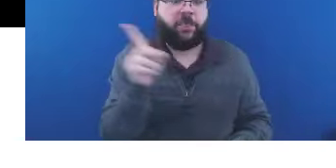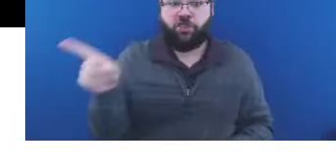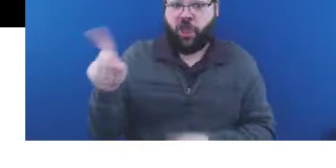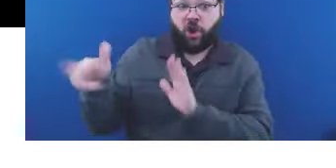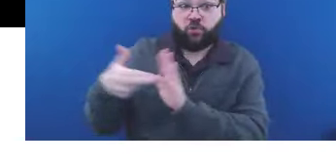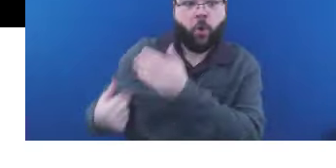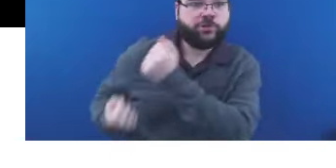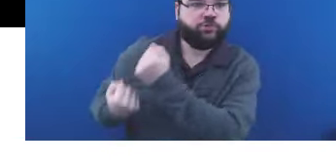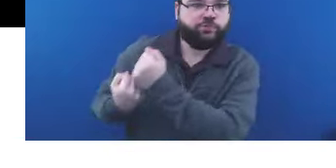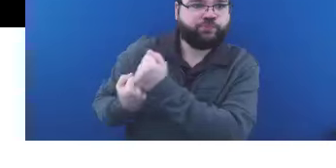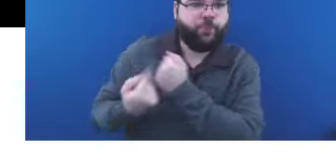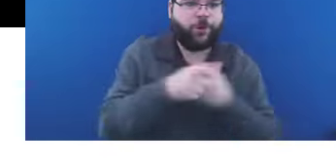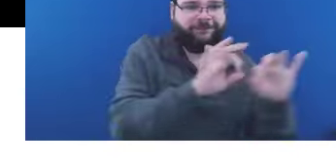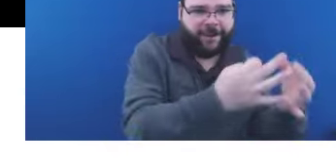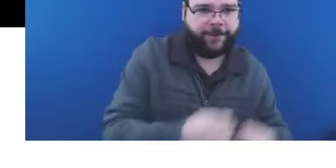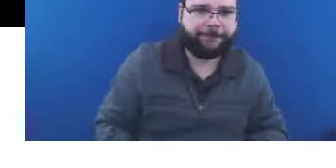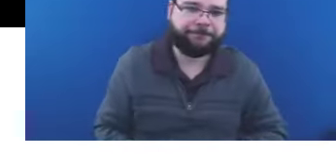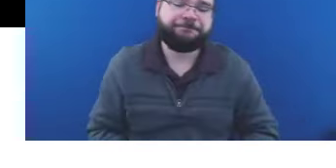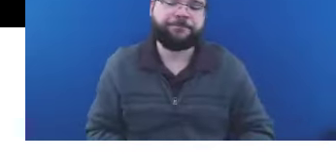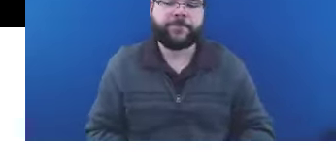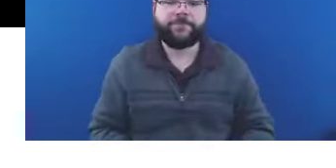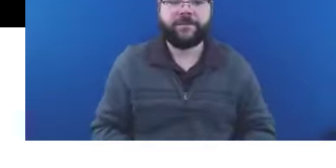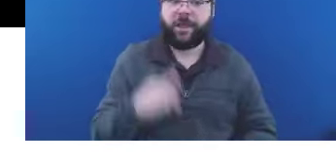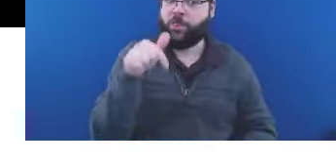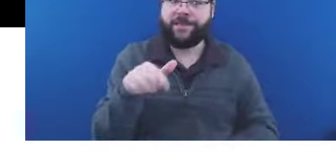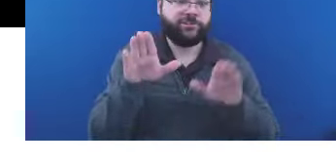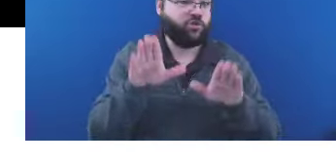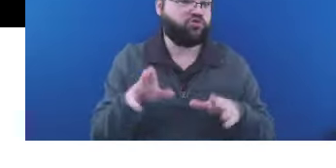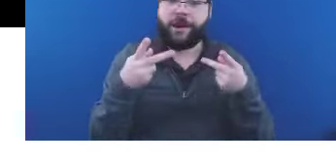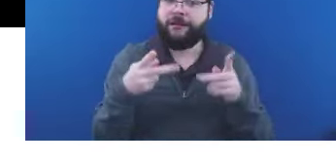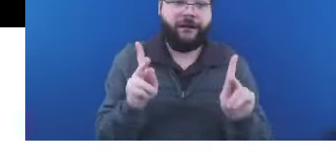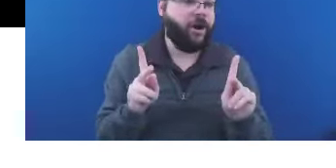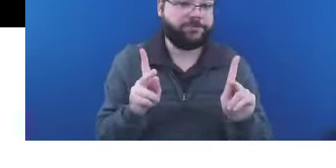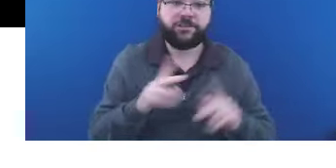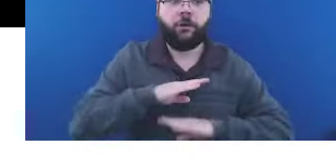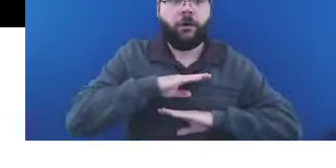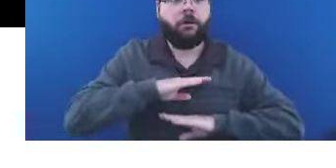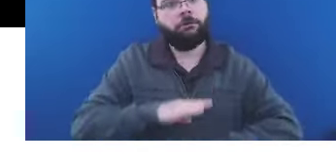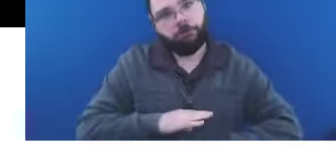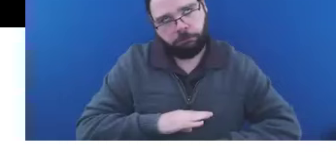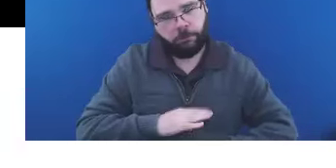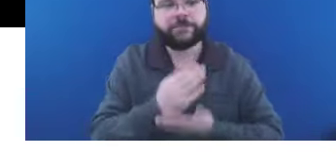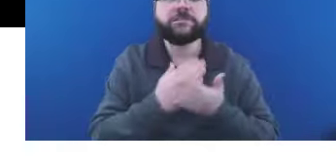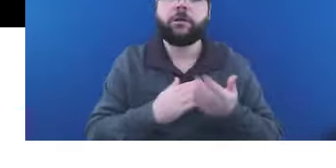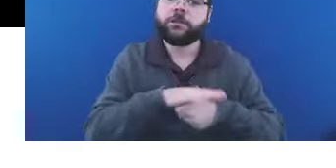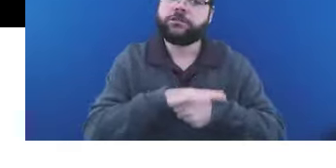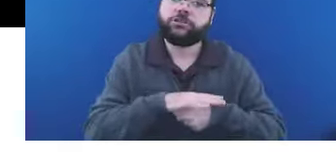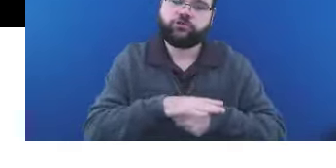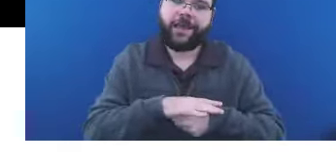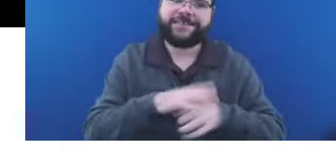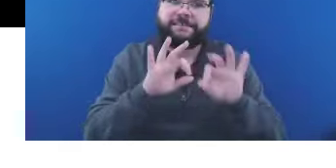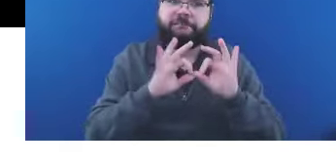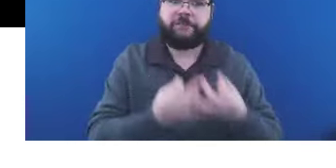them. So this is a great option to alleviate some of that stress that they are